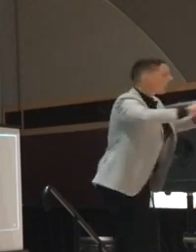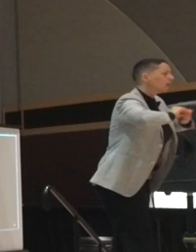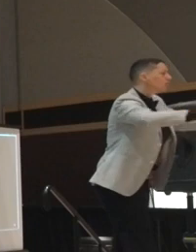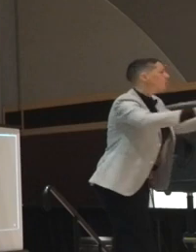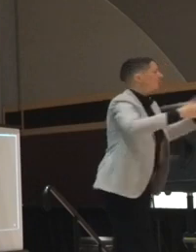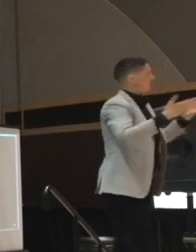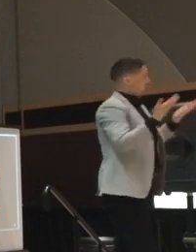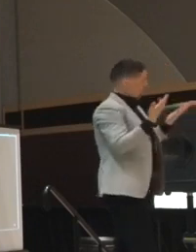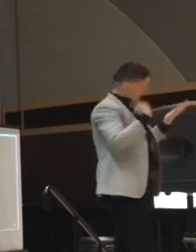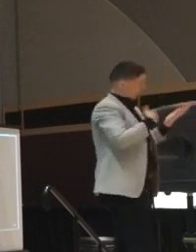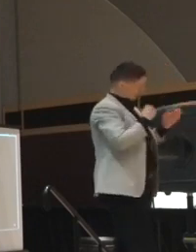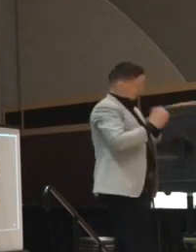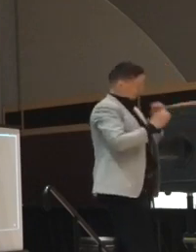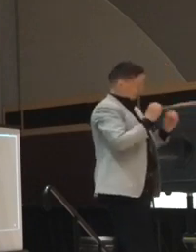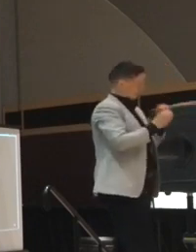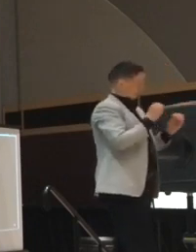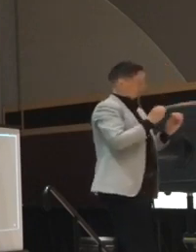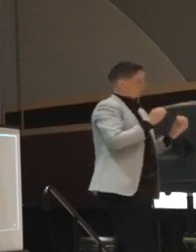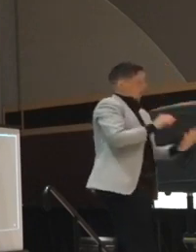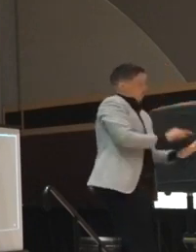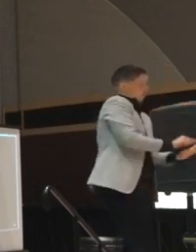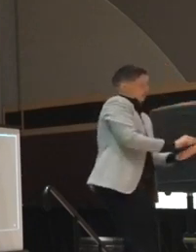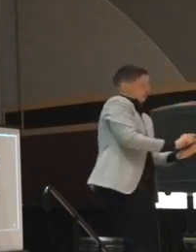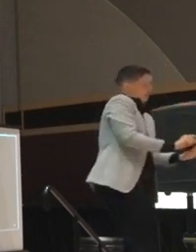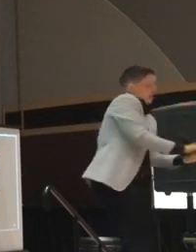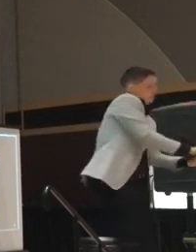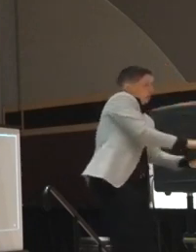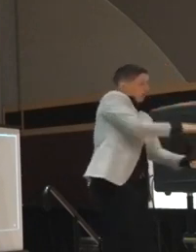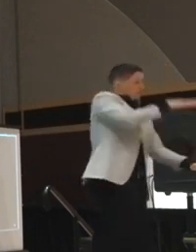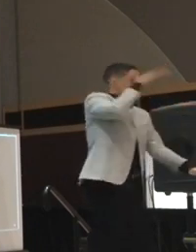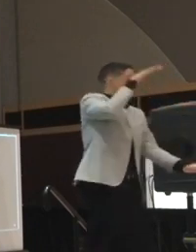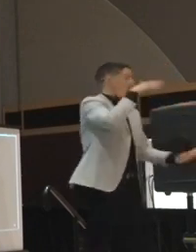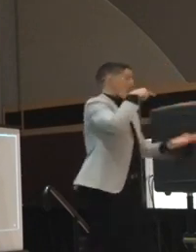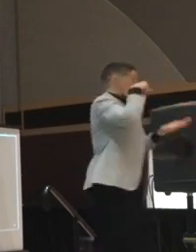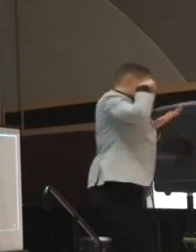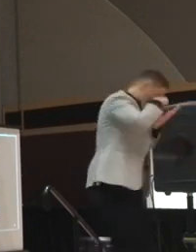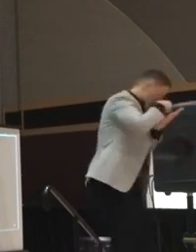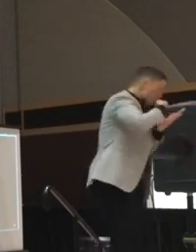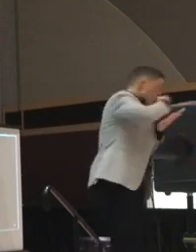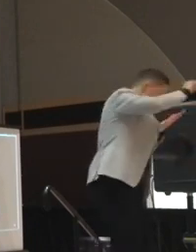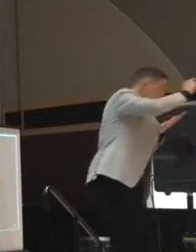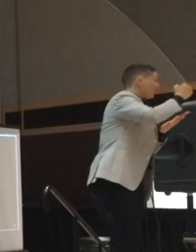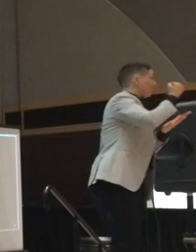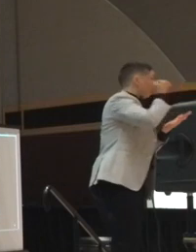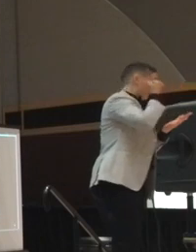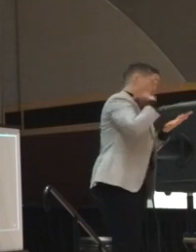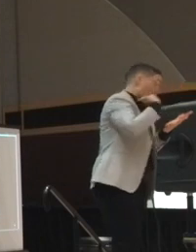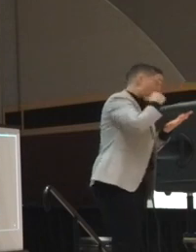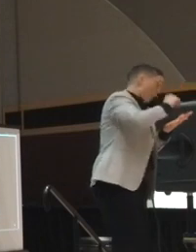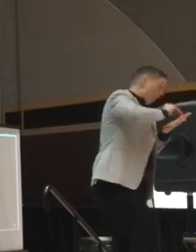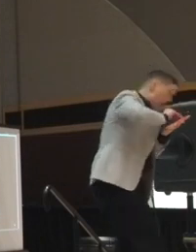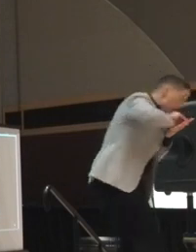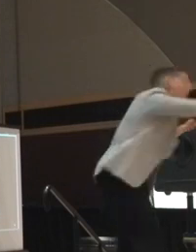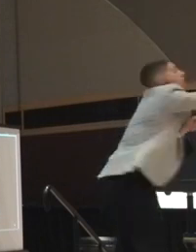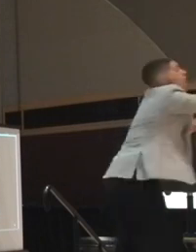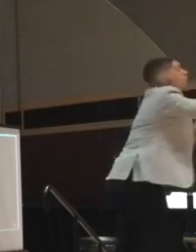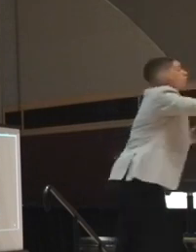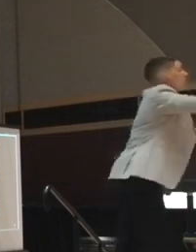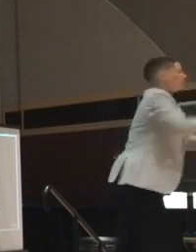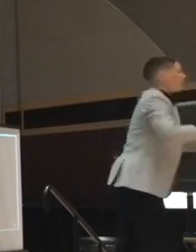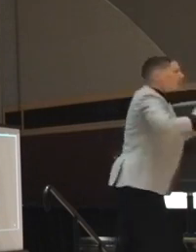fix things bottom up, and then here's an example of something that worked. You don't write about it, nobody knows about